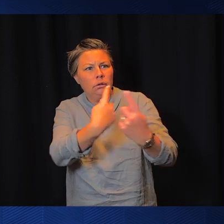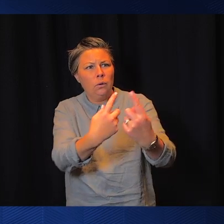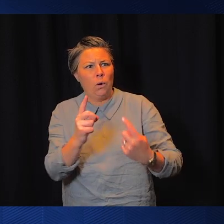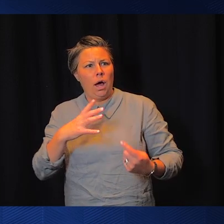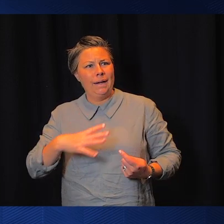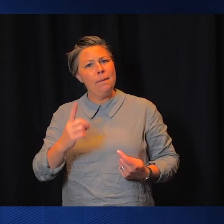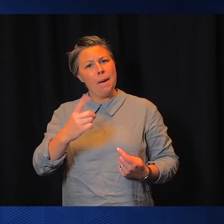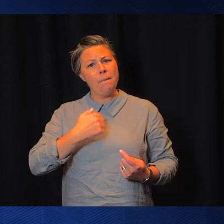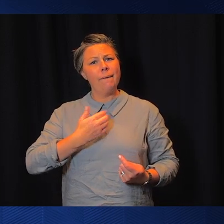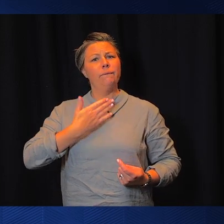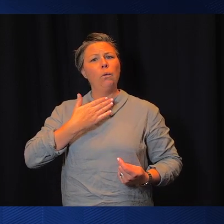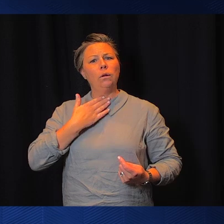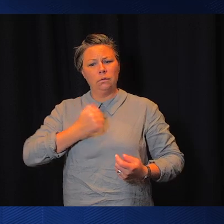matter.